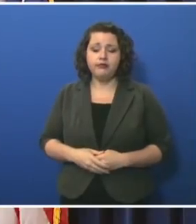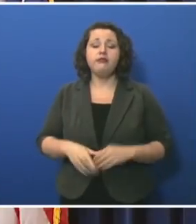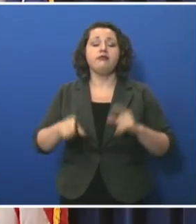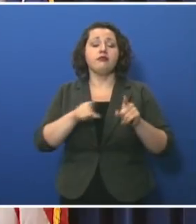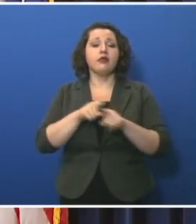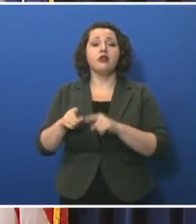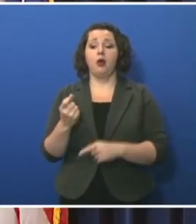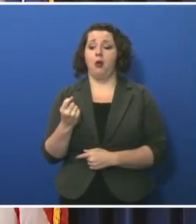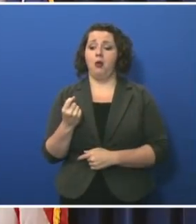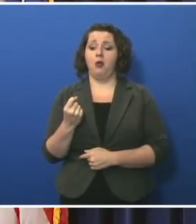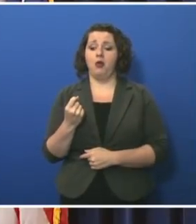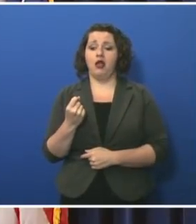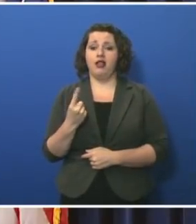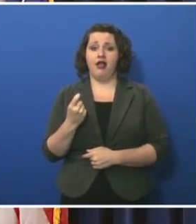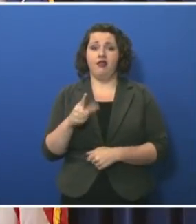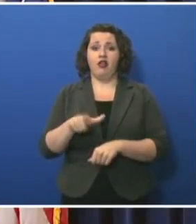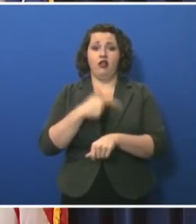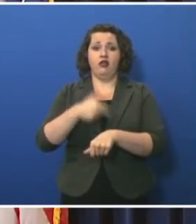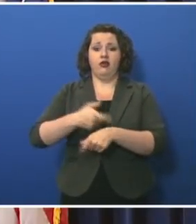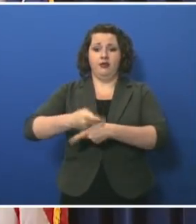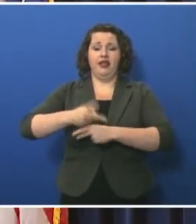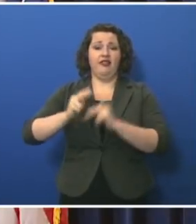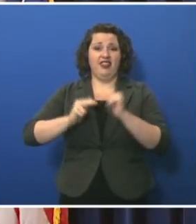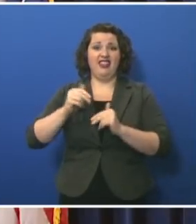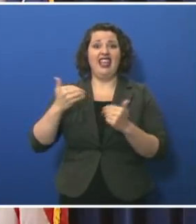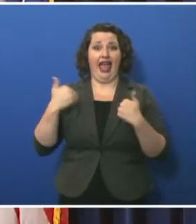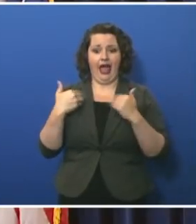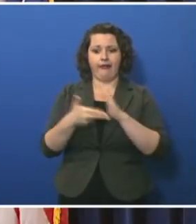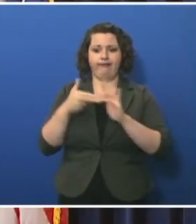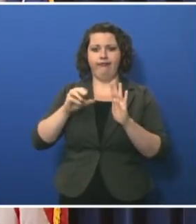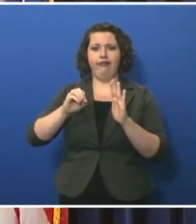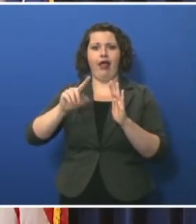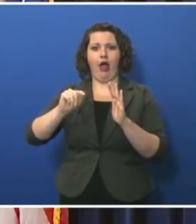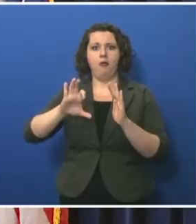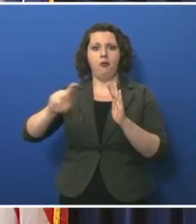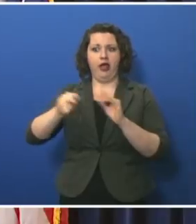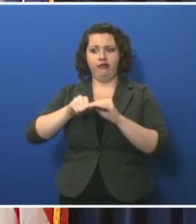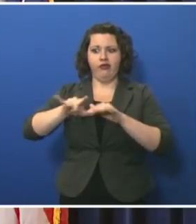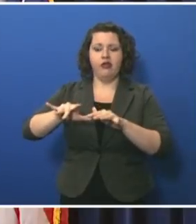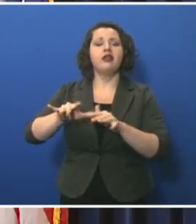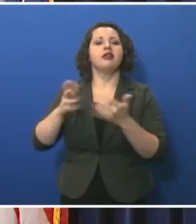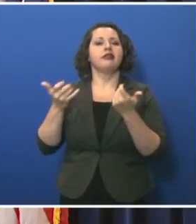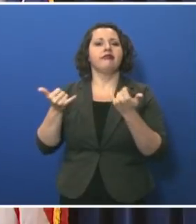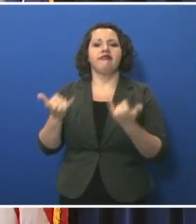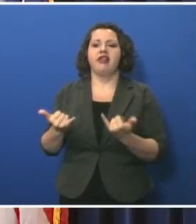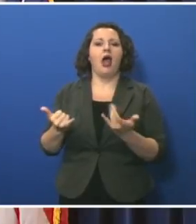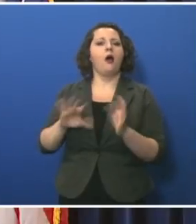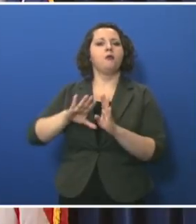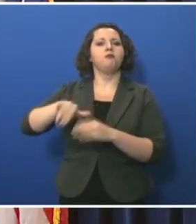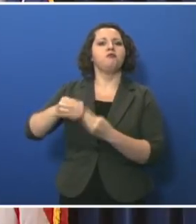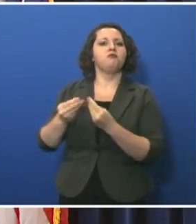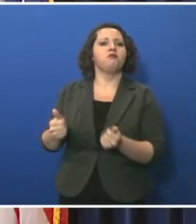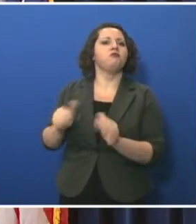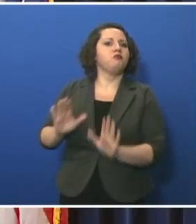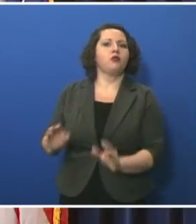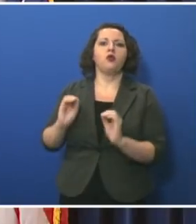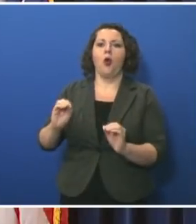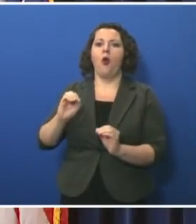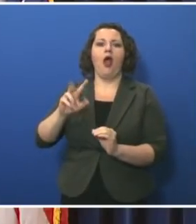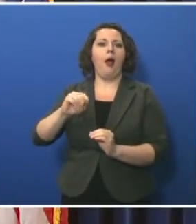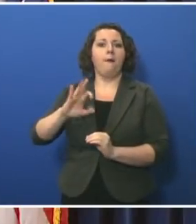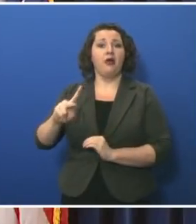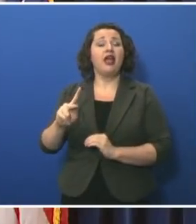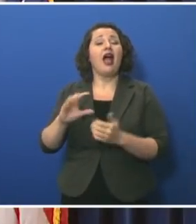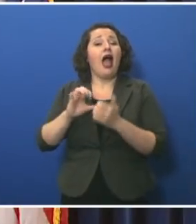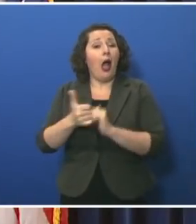Additionally, 11 long-term care facilities where outbreaks occurred have now been removed from the outbreak status after having